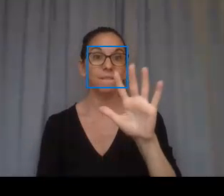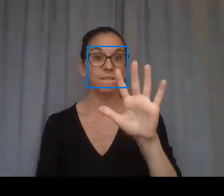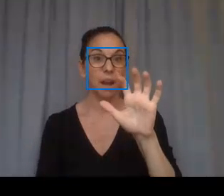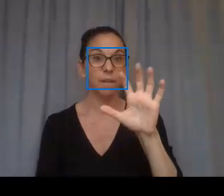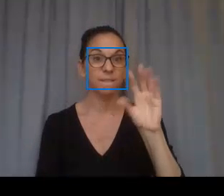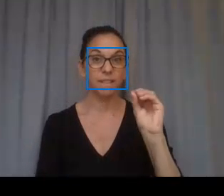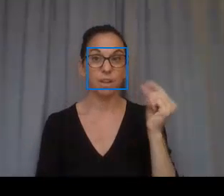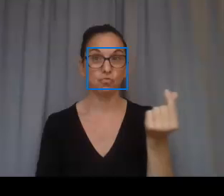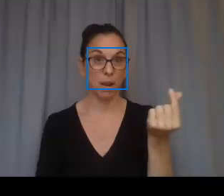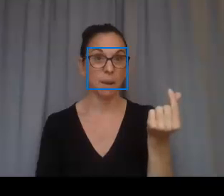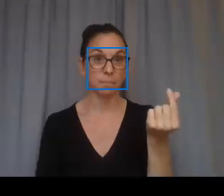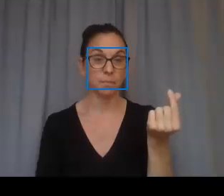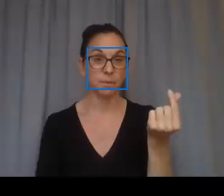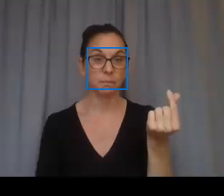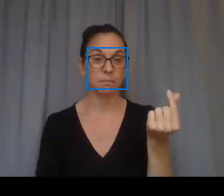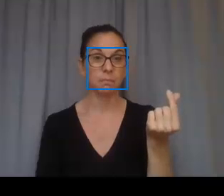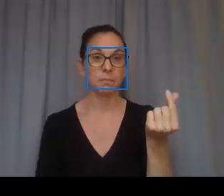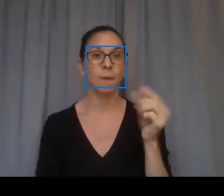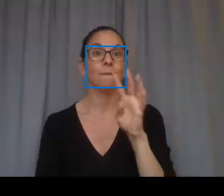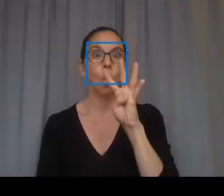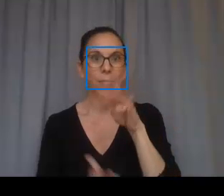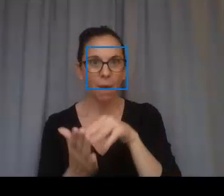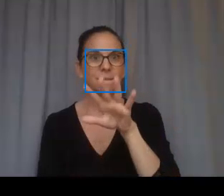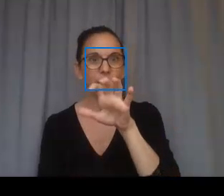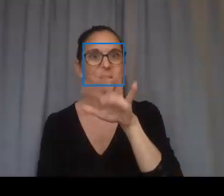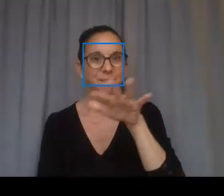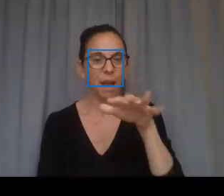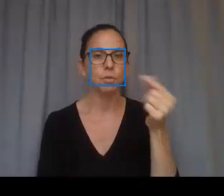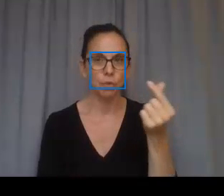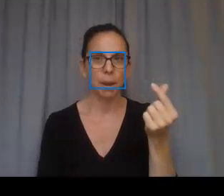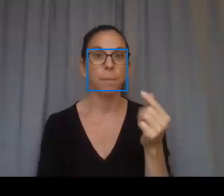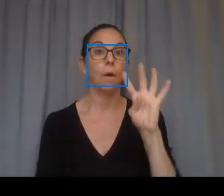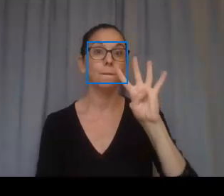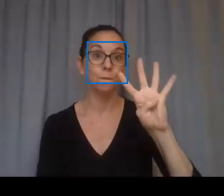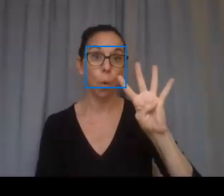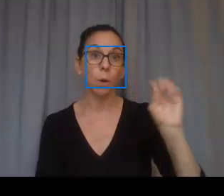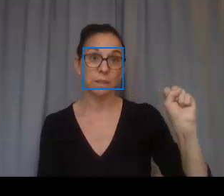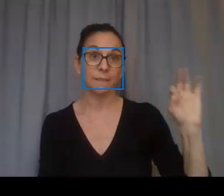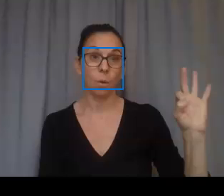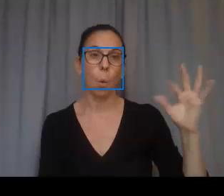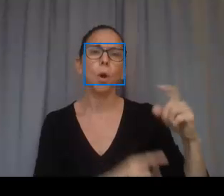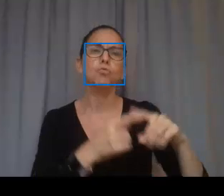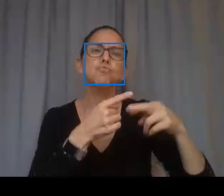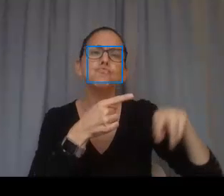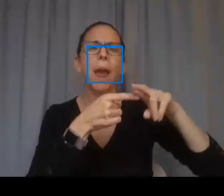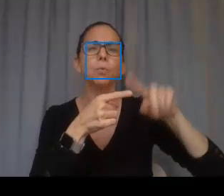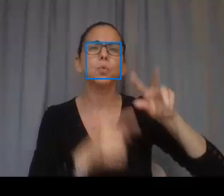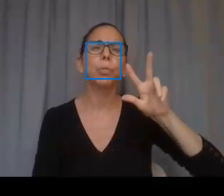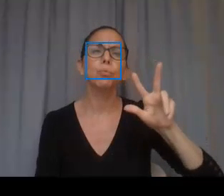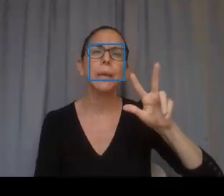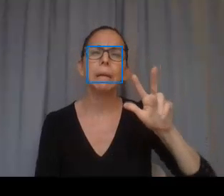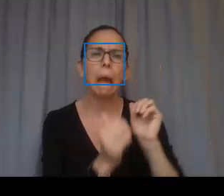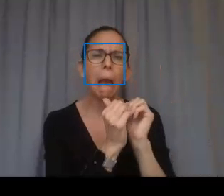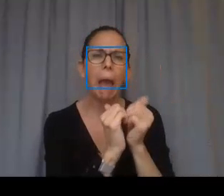4,555 grams. Okay, that has 4 significant digits, and we want to round it to 3. So to do